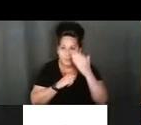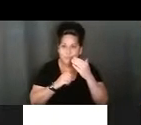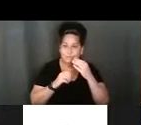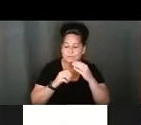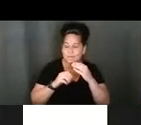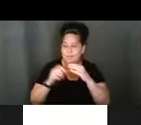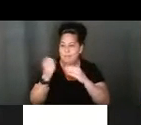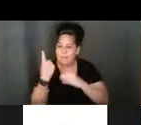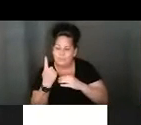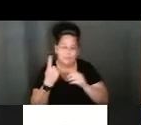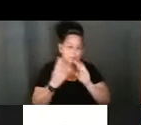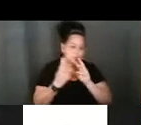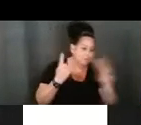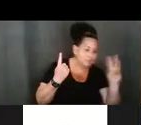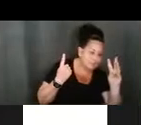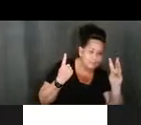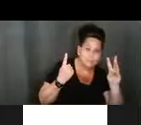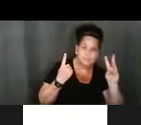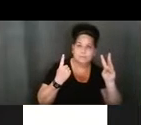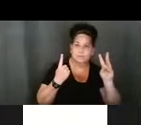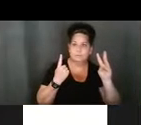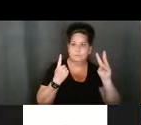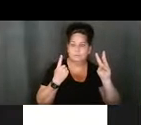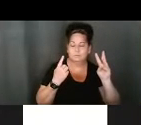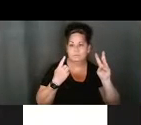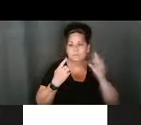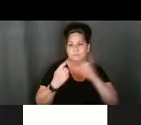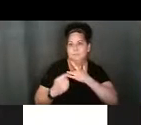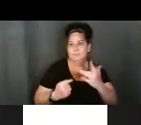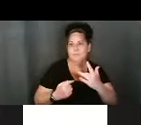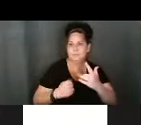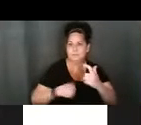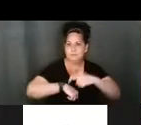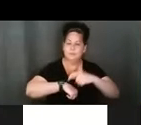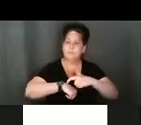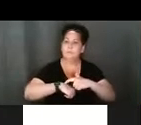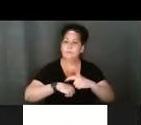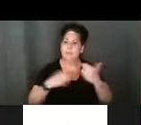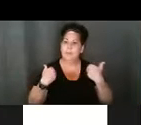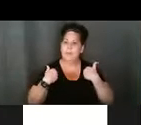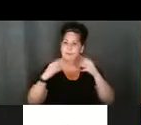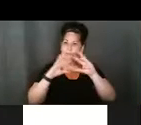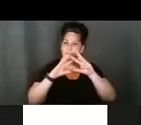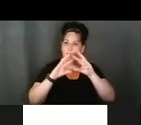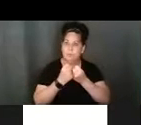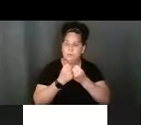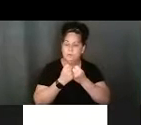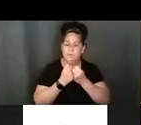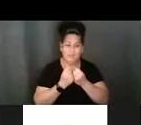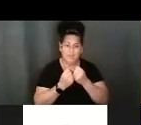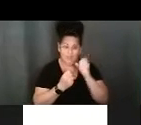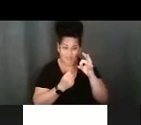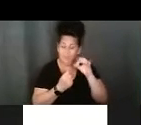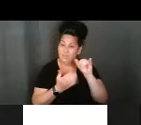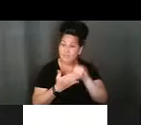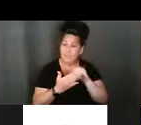and 6 o'clock, which are typically the times that we hold our sessions, is not a good time, we want you to tell